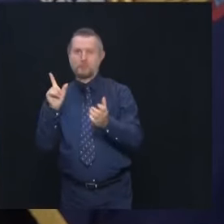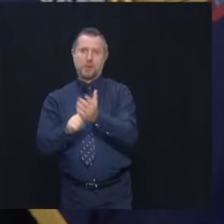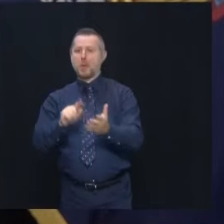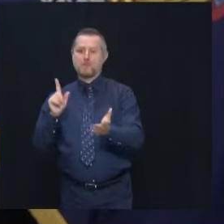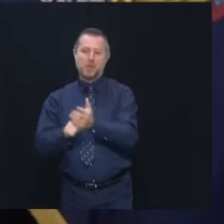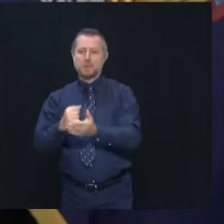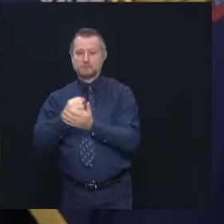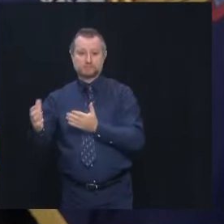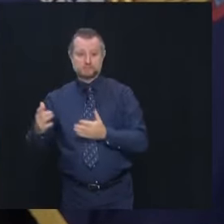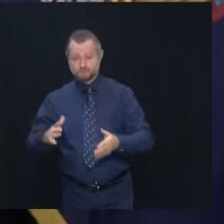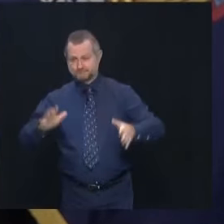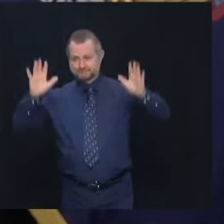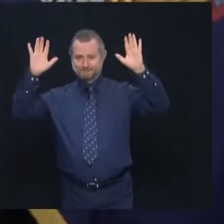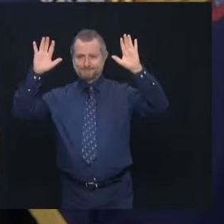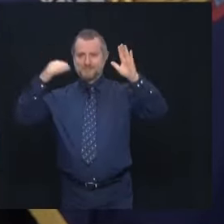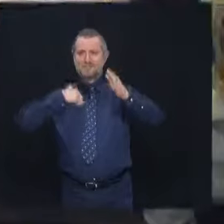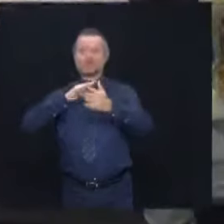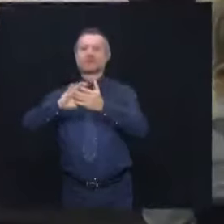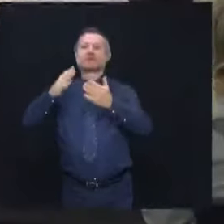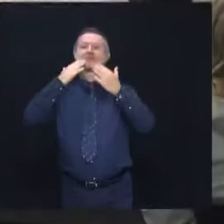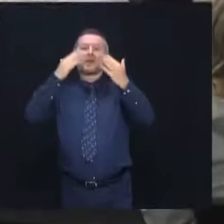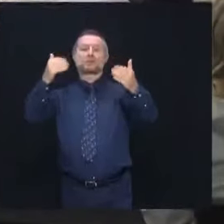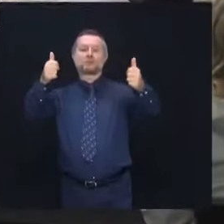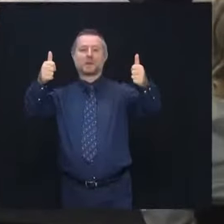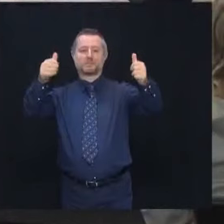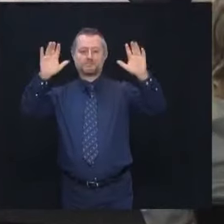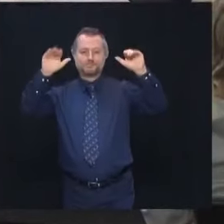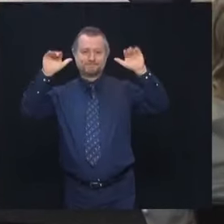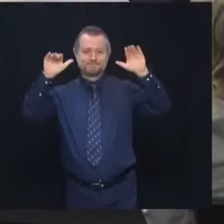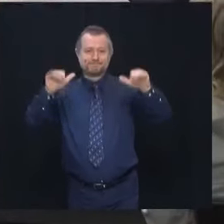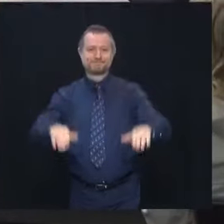Gabish. Thank you, guys.